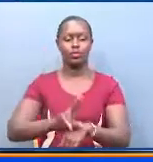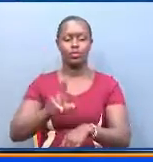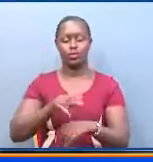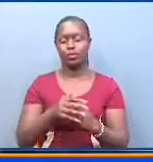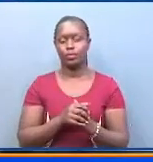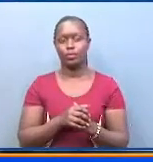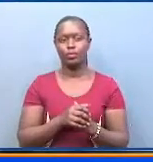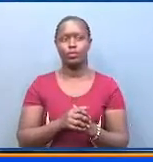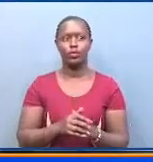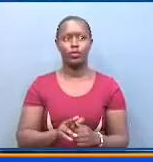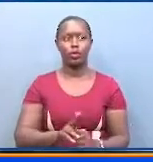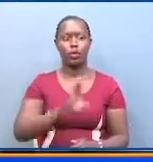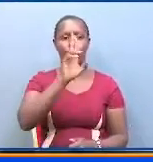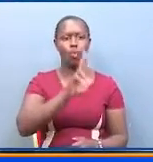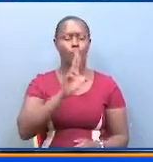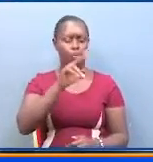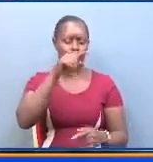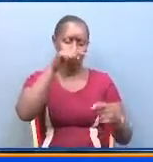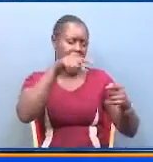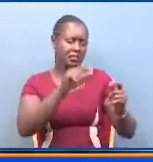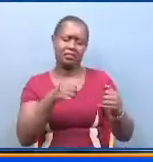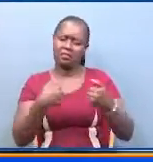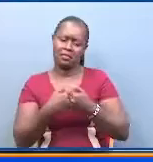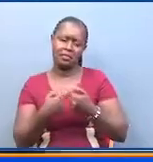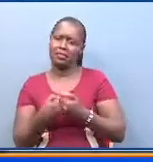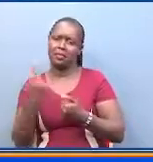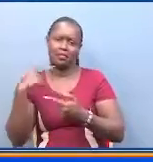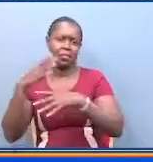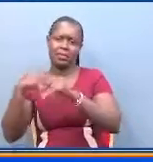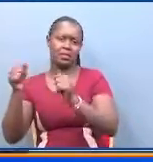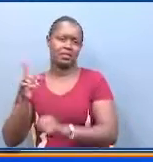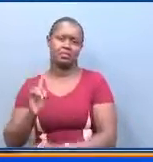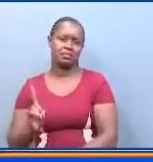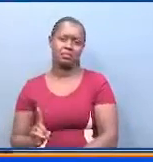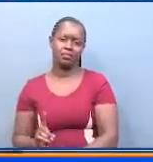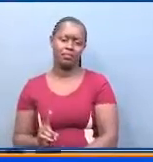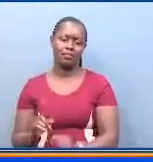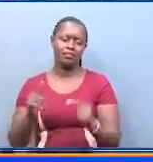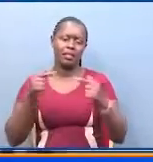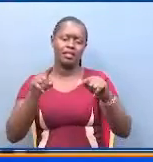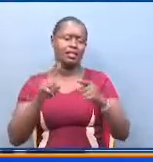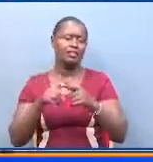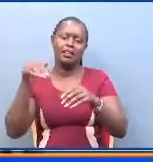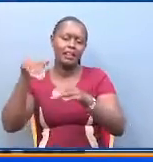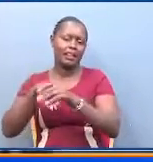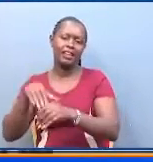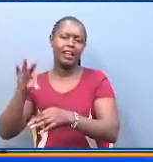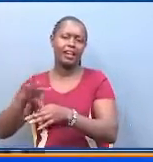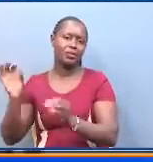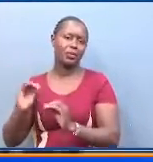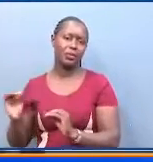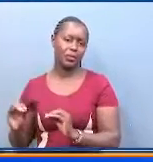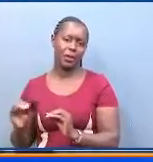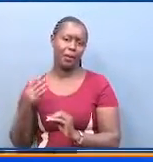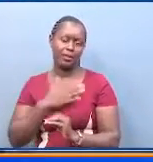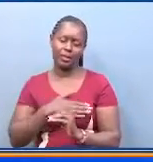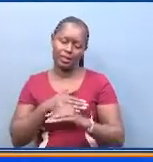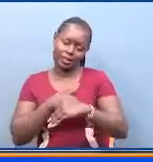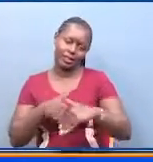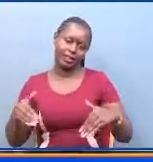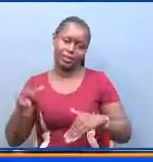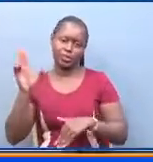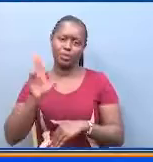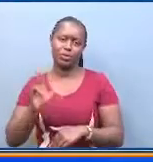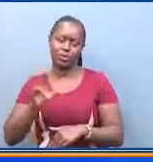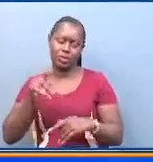Uhuru Kenyatta is not on the ballot. Uhuru Kenyatta is not on these elections. Wachana na Uhuru. Uhuru